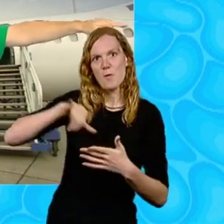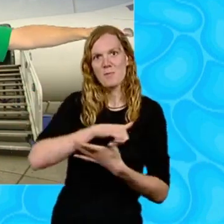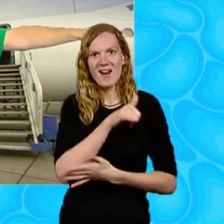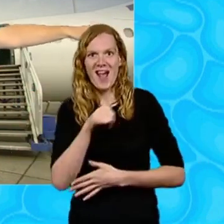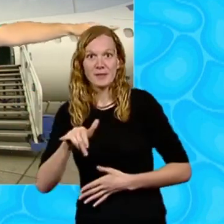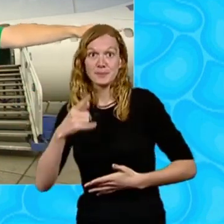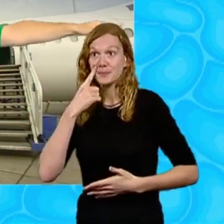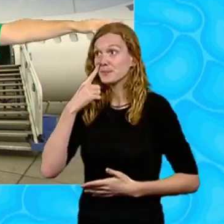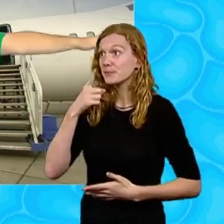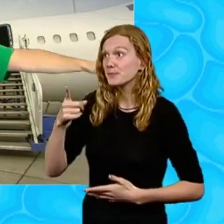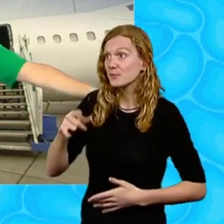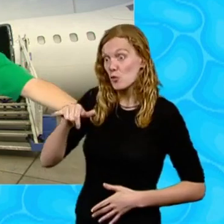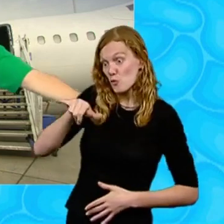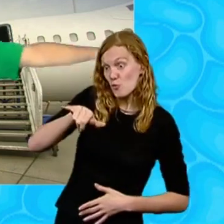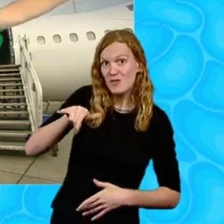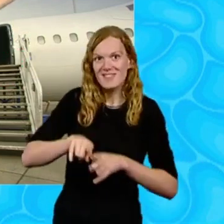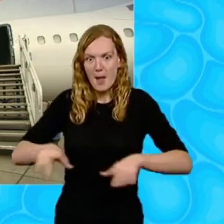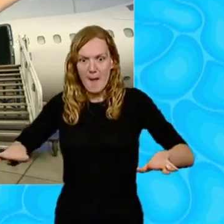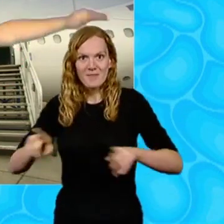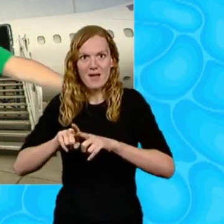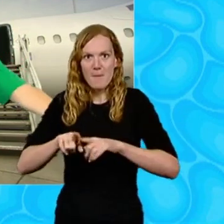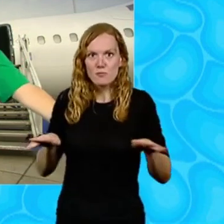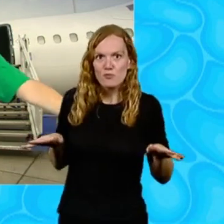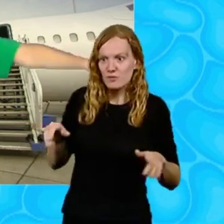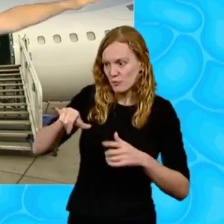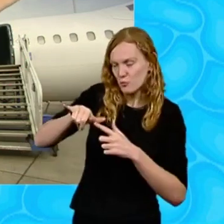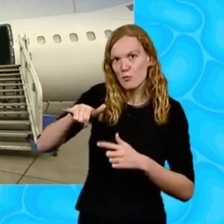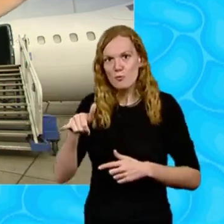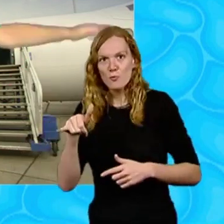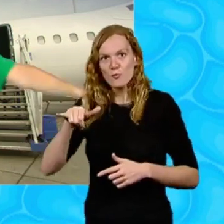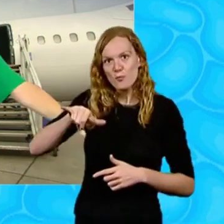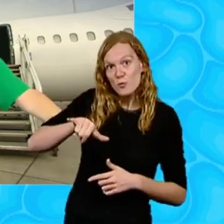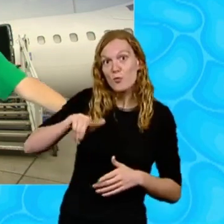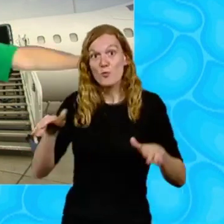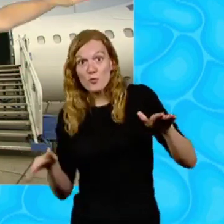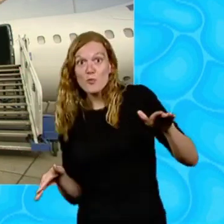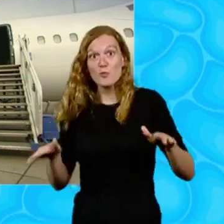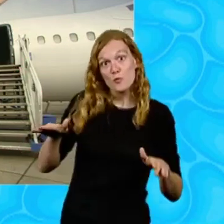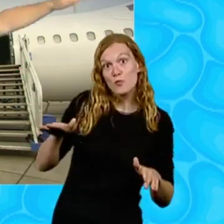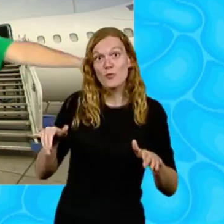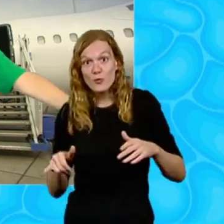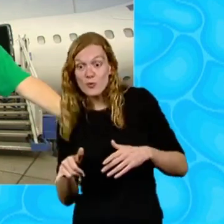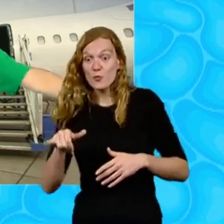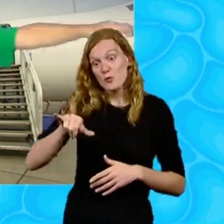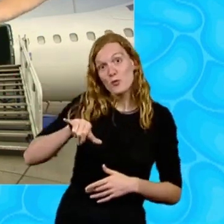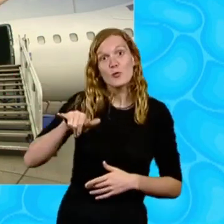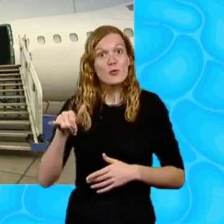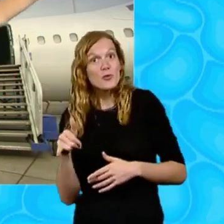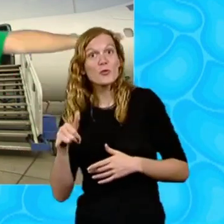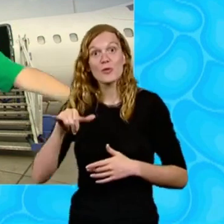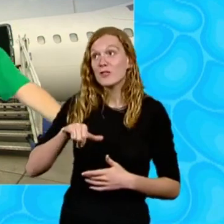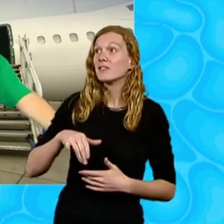wings of the plane, and then we can move from side to side, like this. As if we're